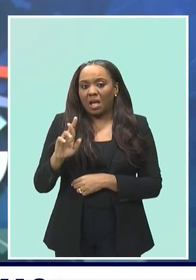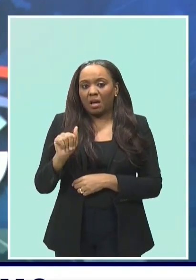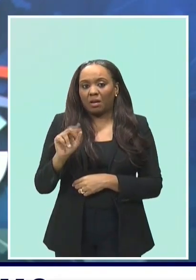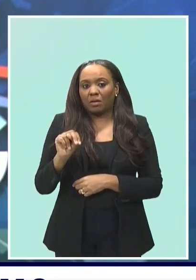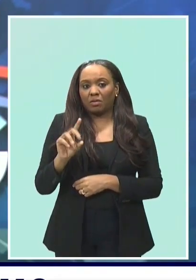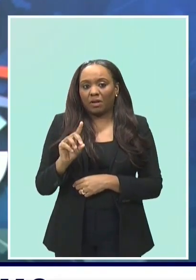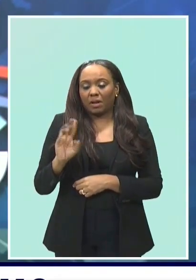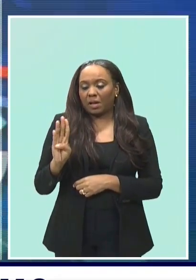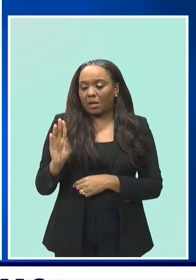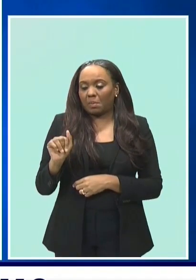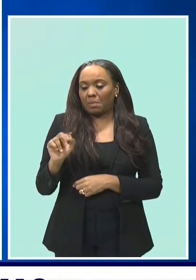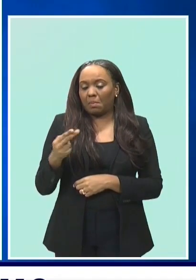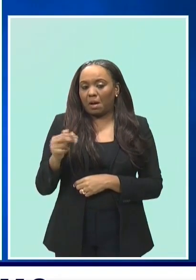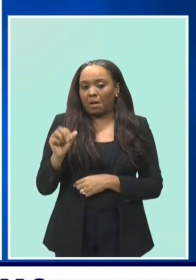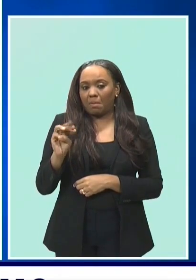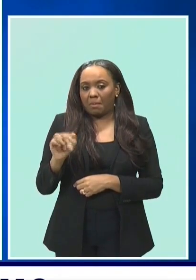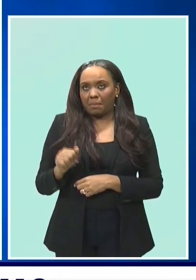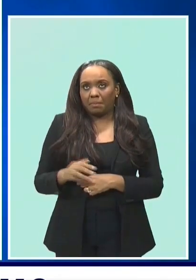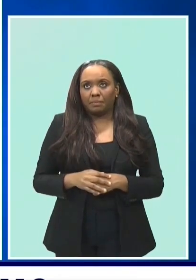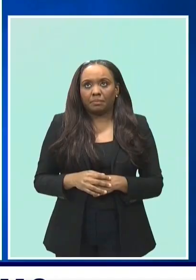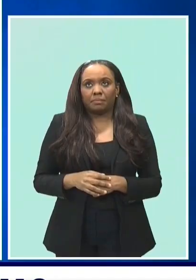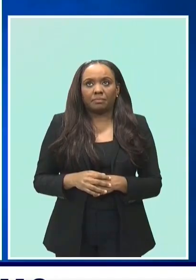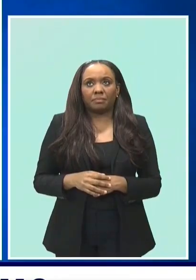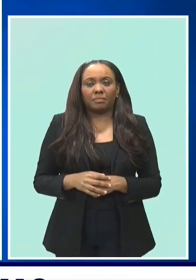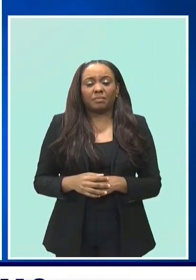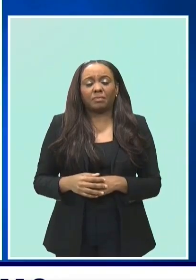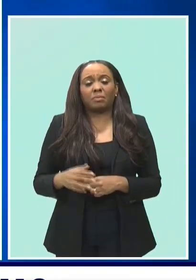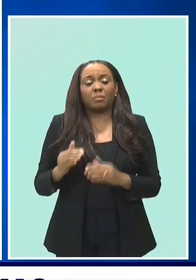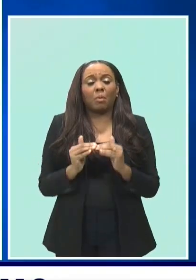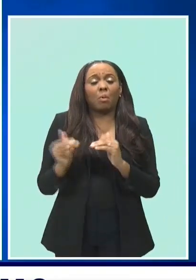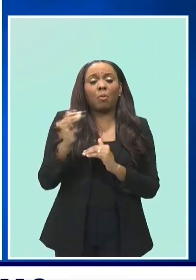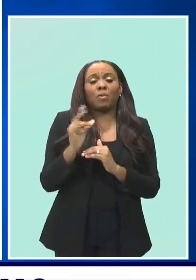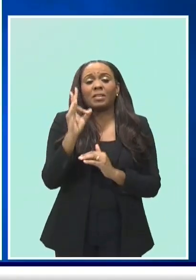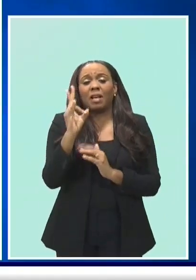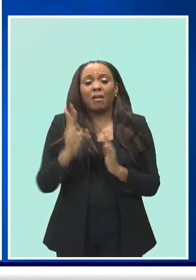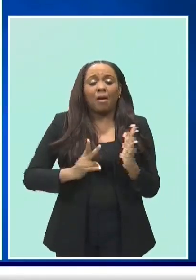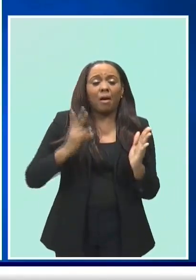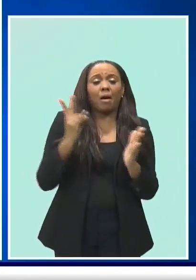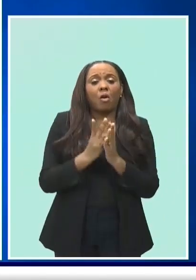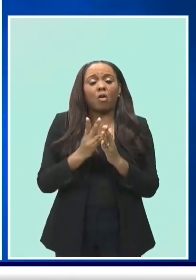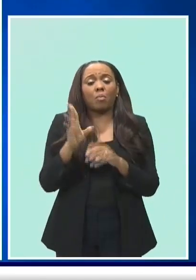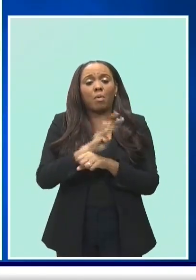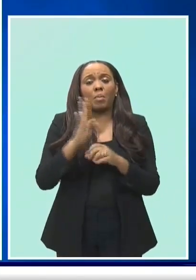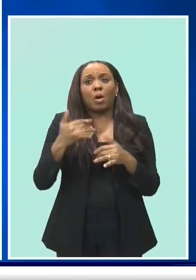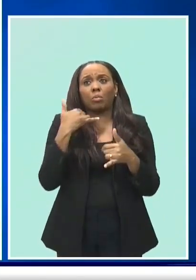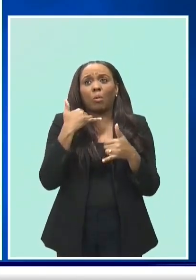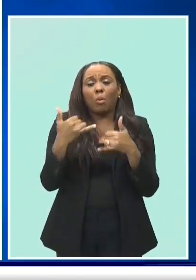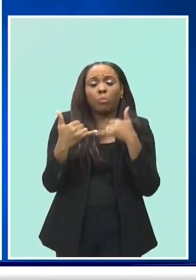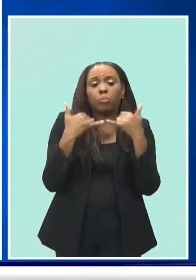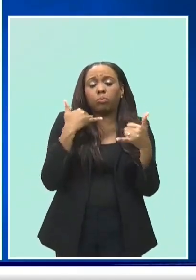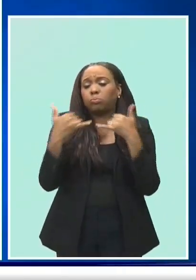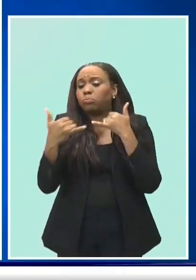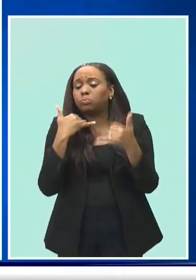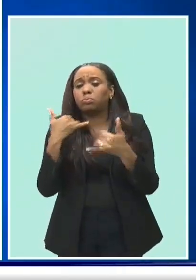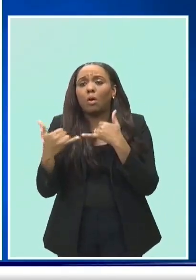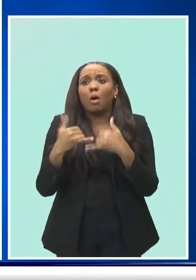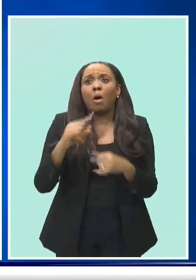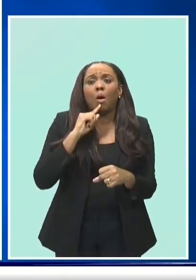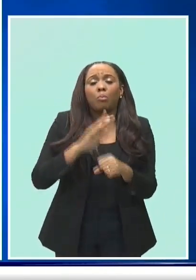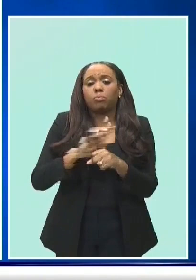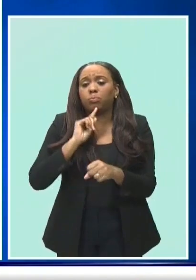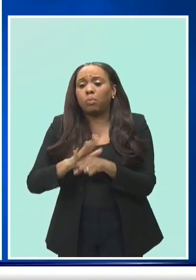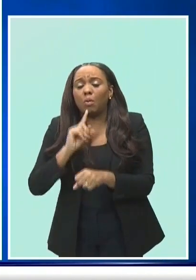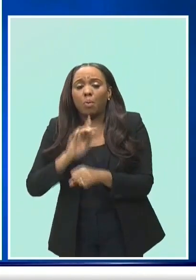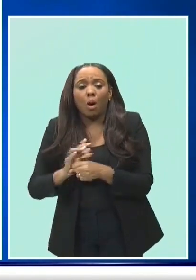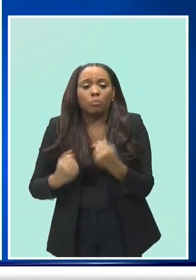more. For over 7 hours, Barbadians tuned in. They opened their hearts and their wallets, and